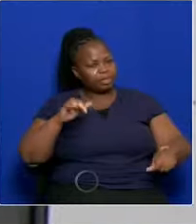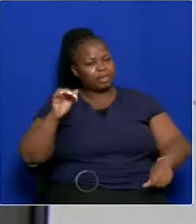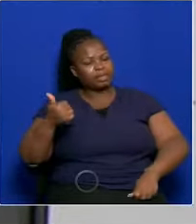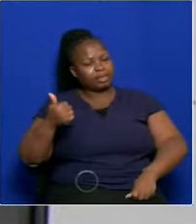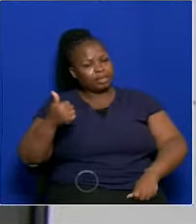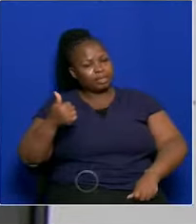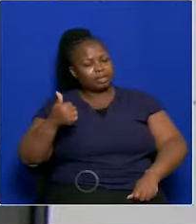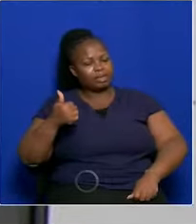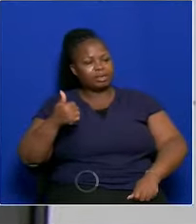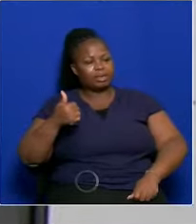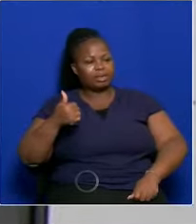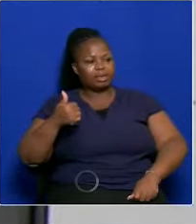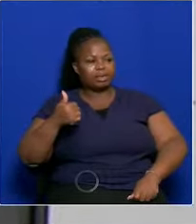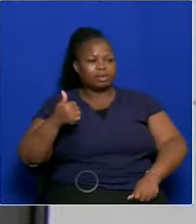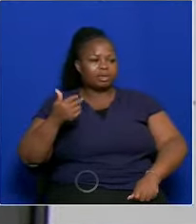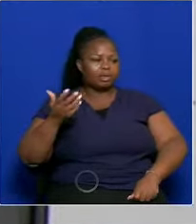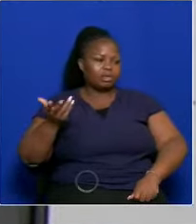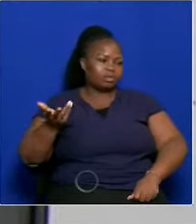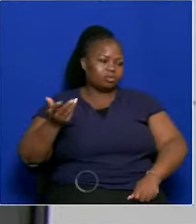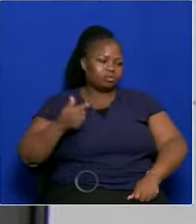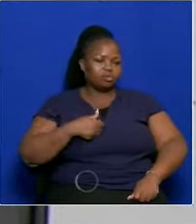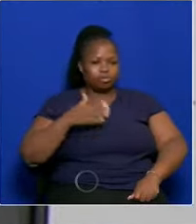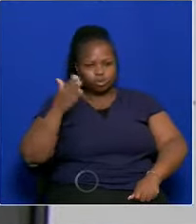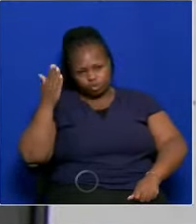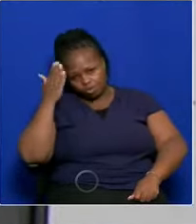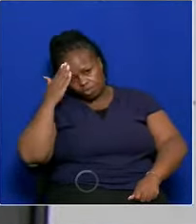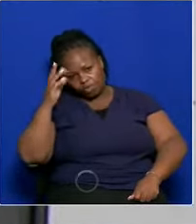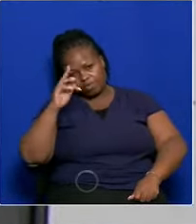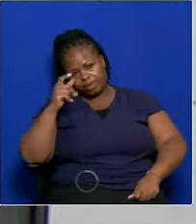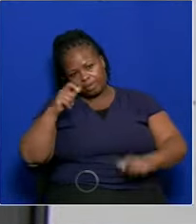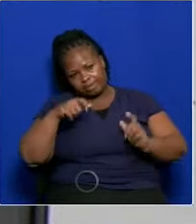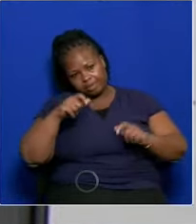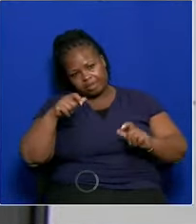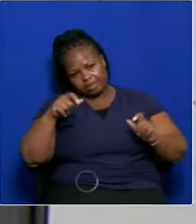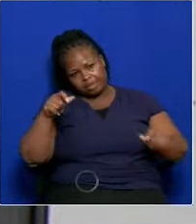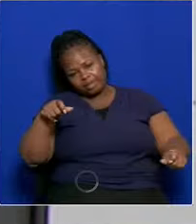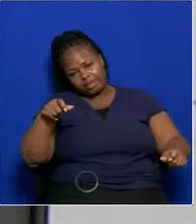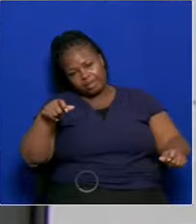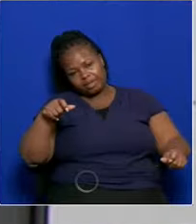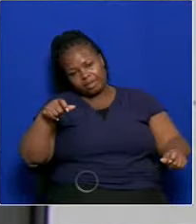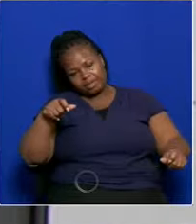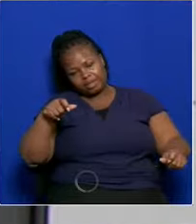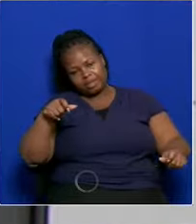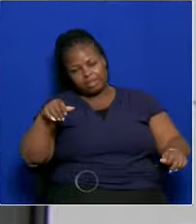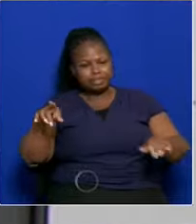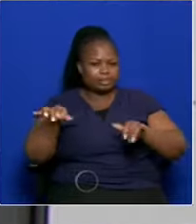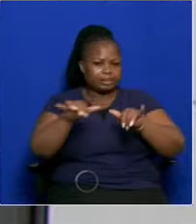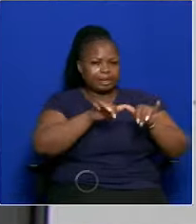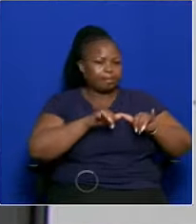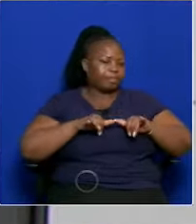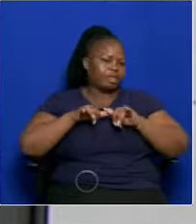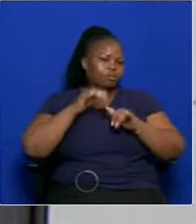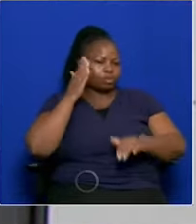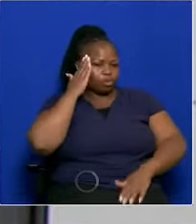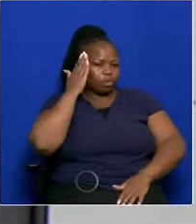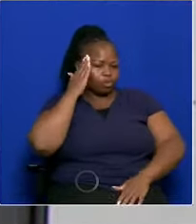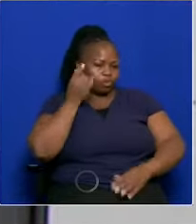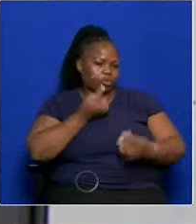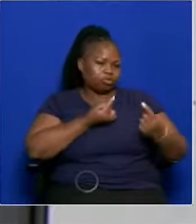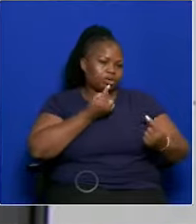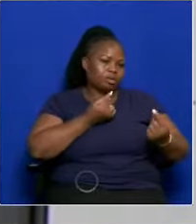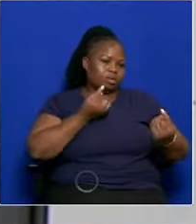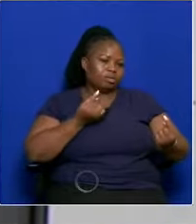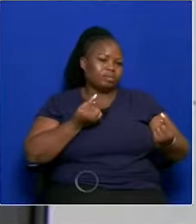know of people who maybe he might be knowing, more especially some incidents which are related in